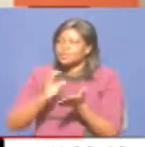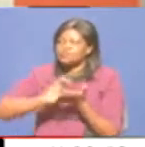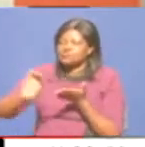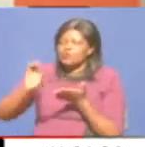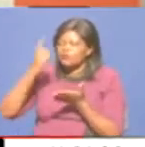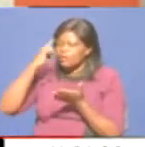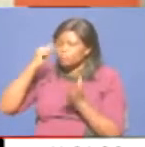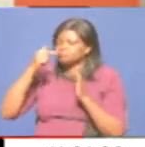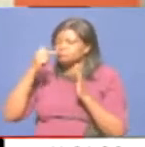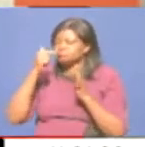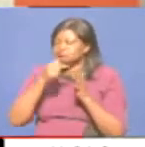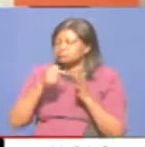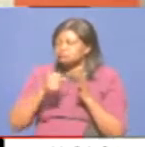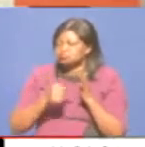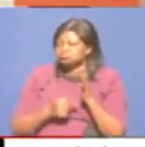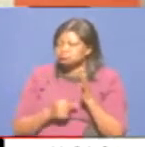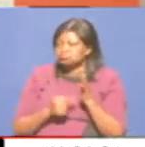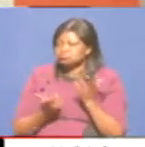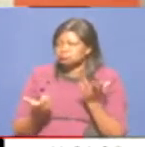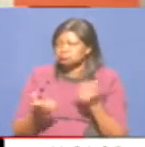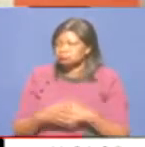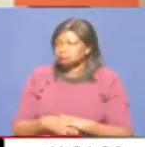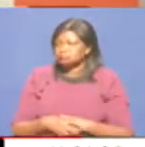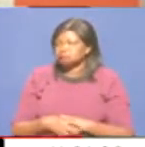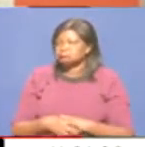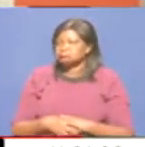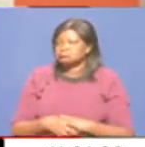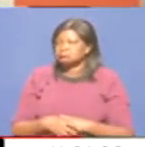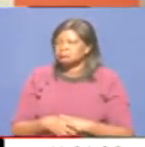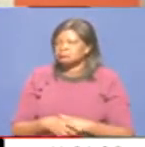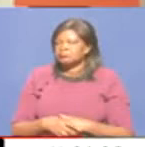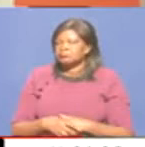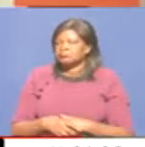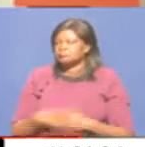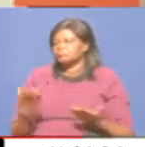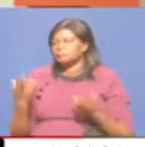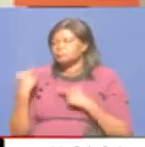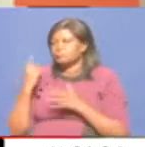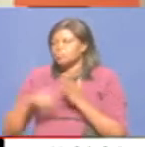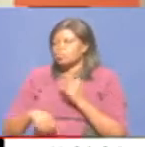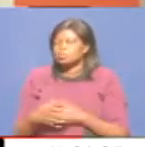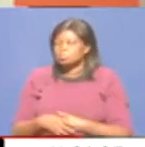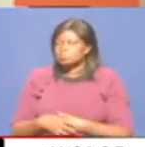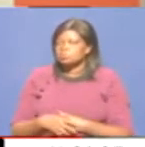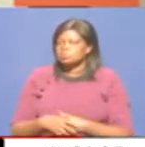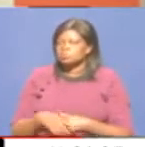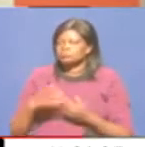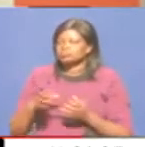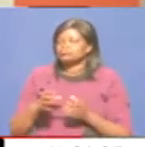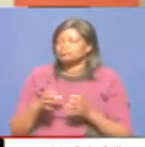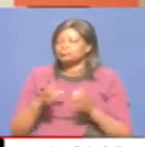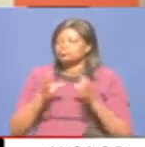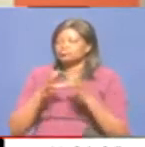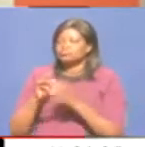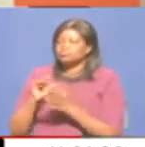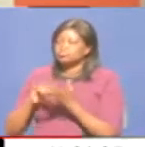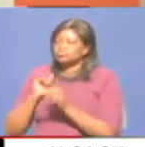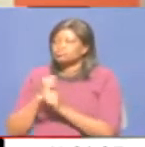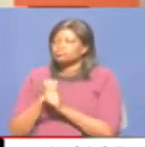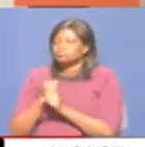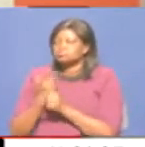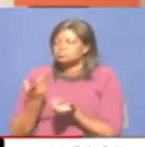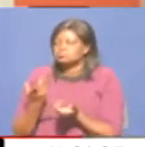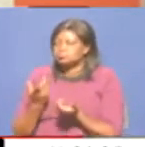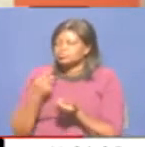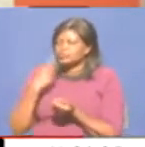this road. What is the road in terms of the category of the road that they are doing? What kind of matter? We have